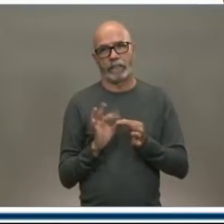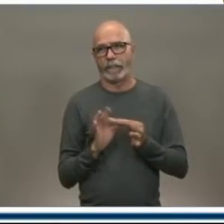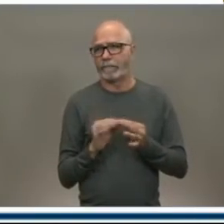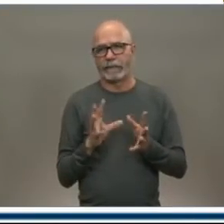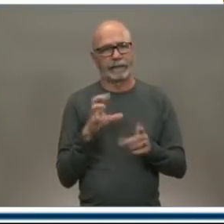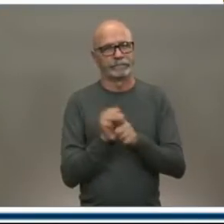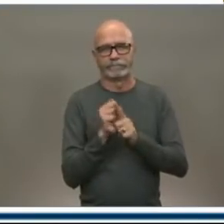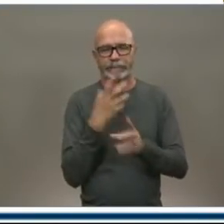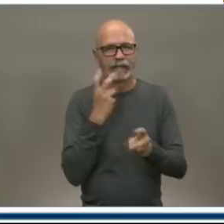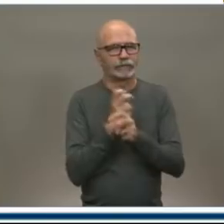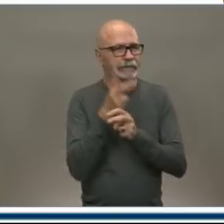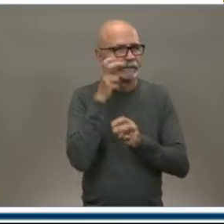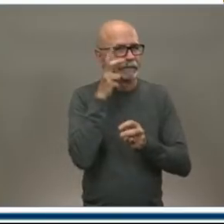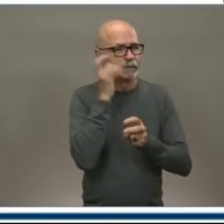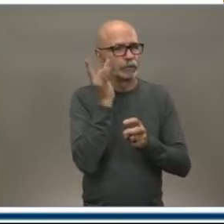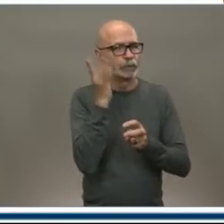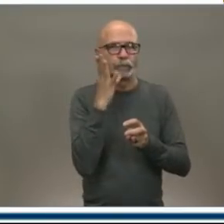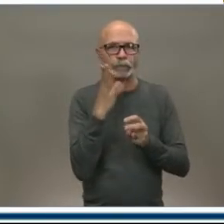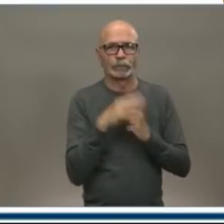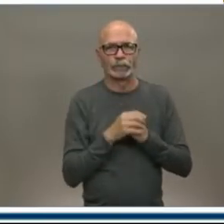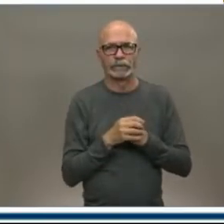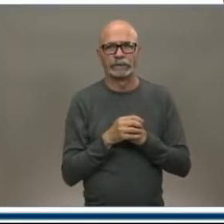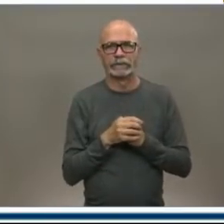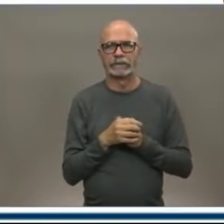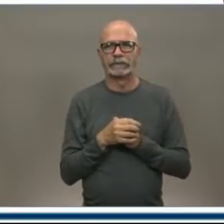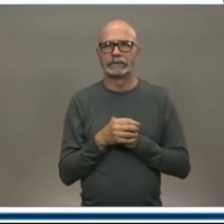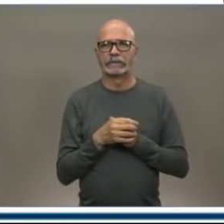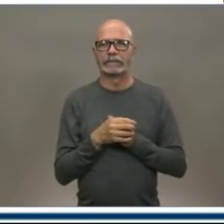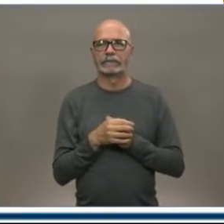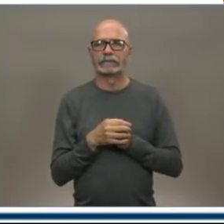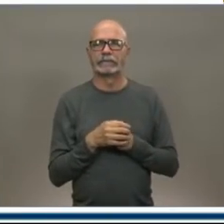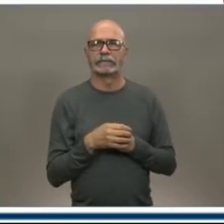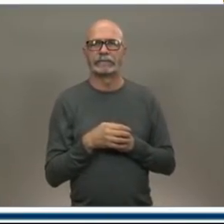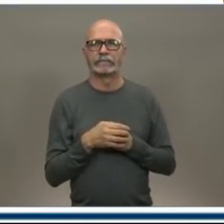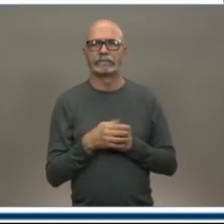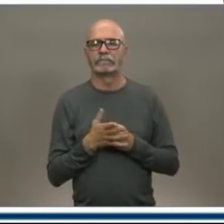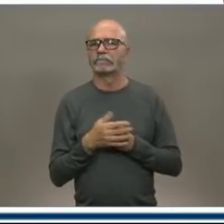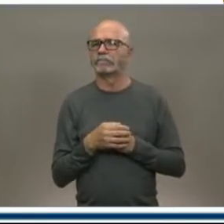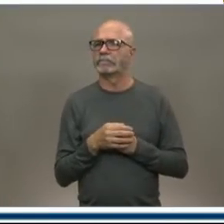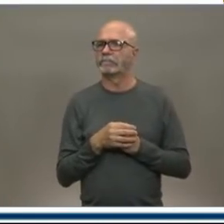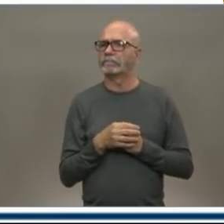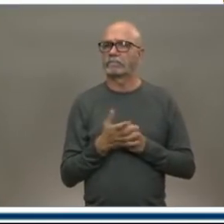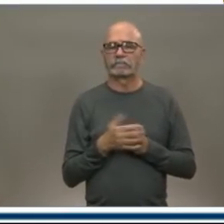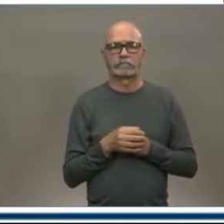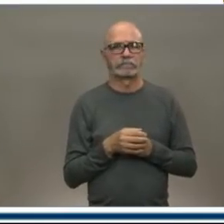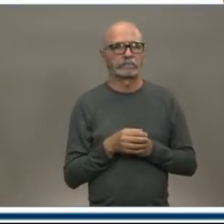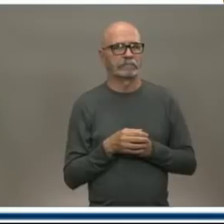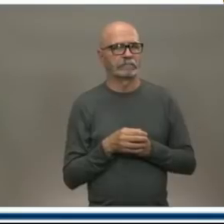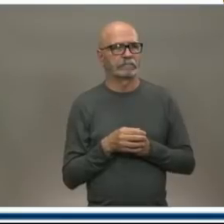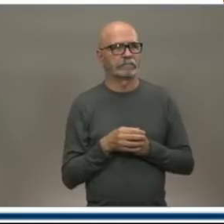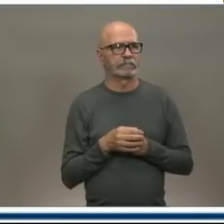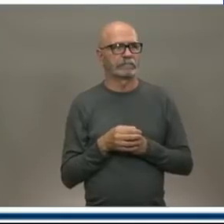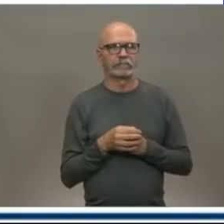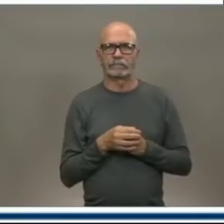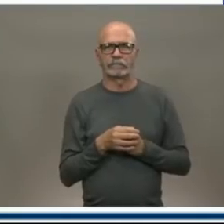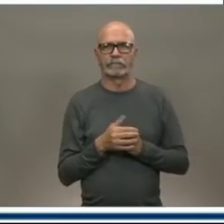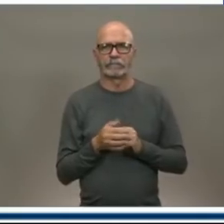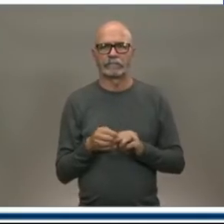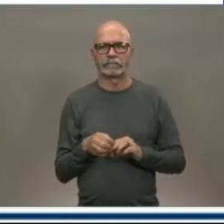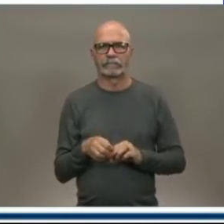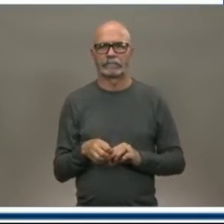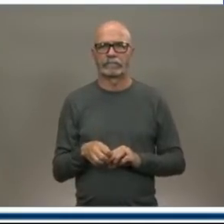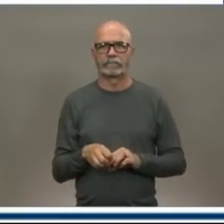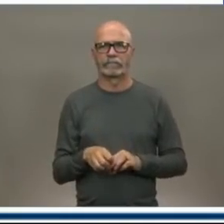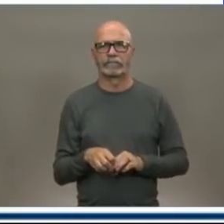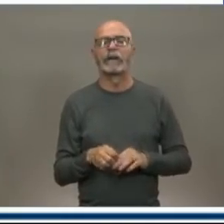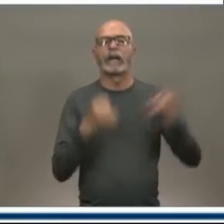just wondering if you could talk about what your plan is and whether you could put to rest some of that speculation as well. There's always speculation on everything, whether I do it or